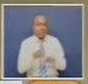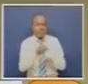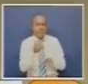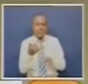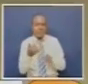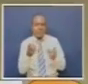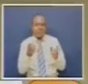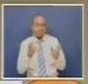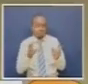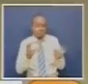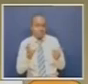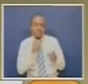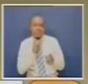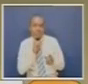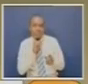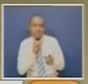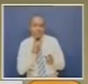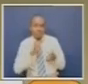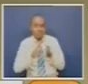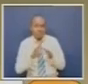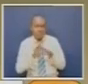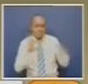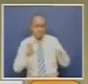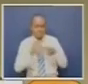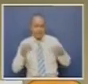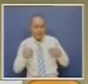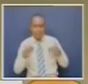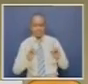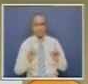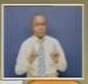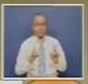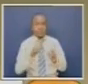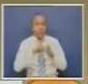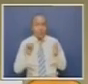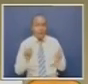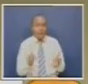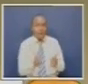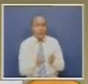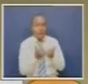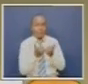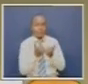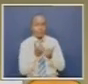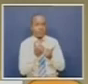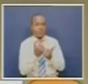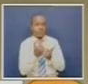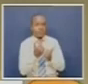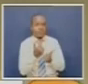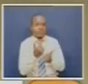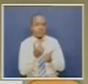perception of many, that indeed we are disjointed. Because what happened this year is that we have